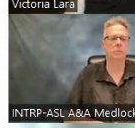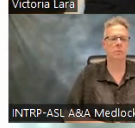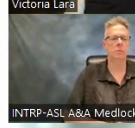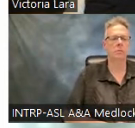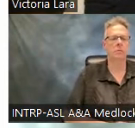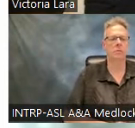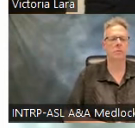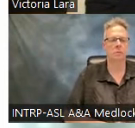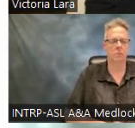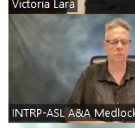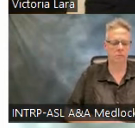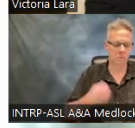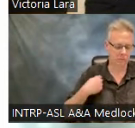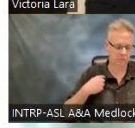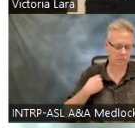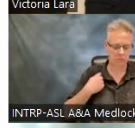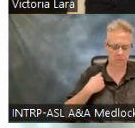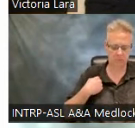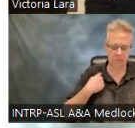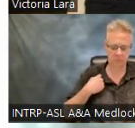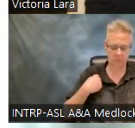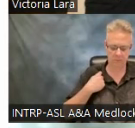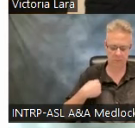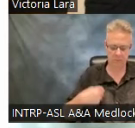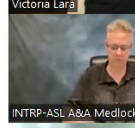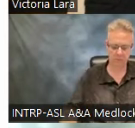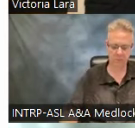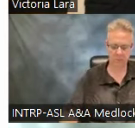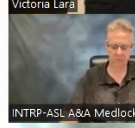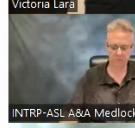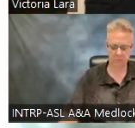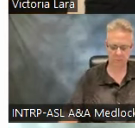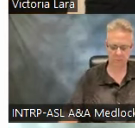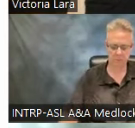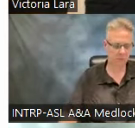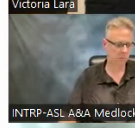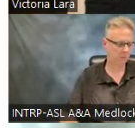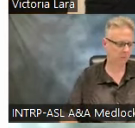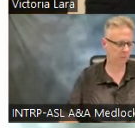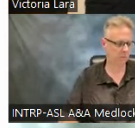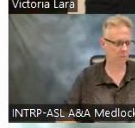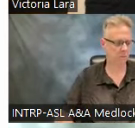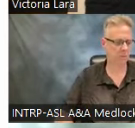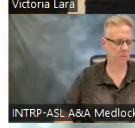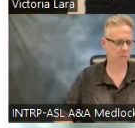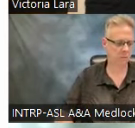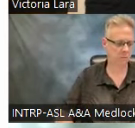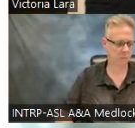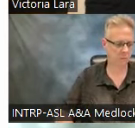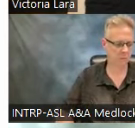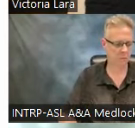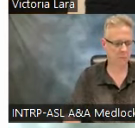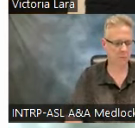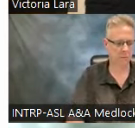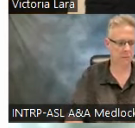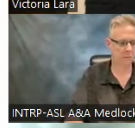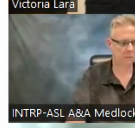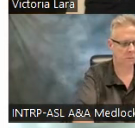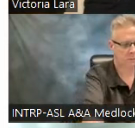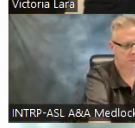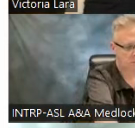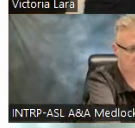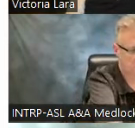implemented. The public will have the opportunity to comment on all policy recommendations during development and before